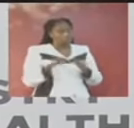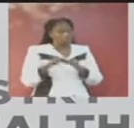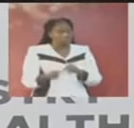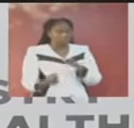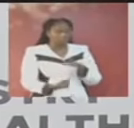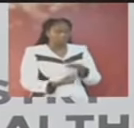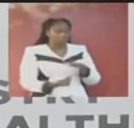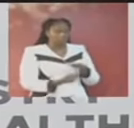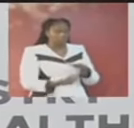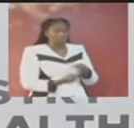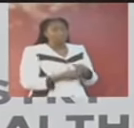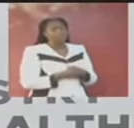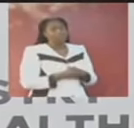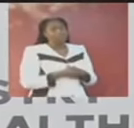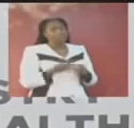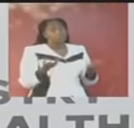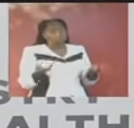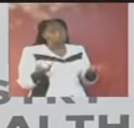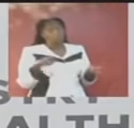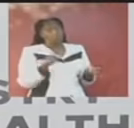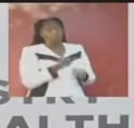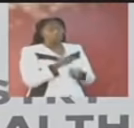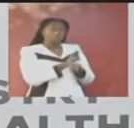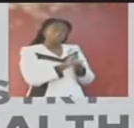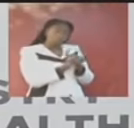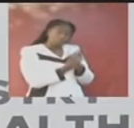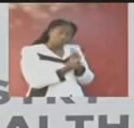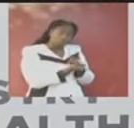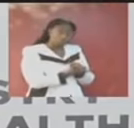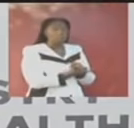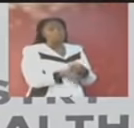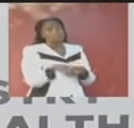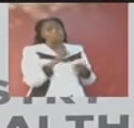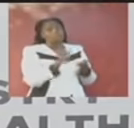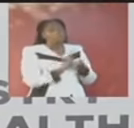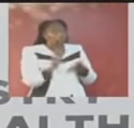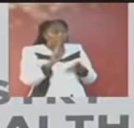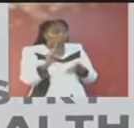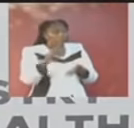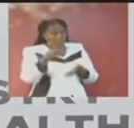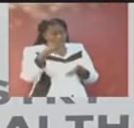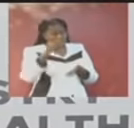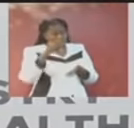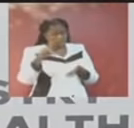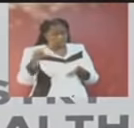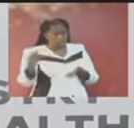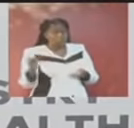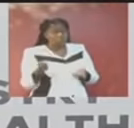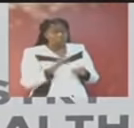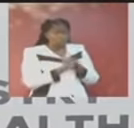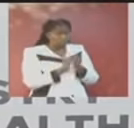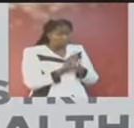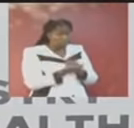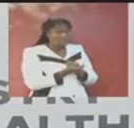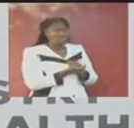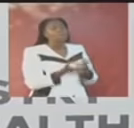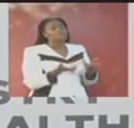Canada Hall facilities into quarantine facilities as opposed to step-down